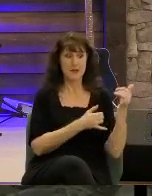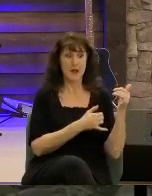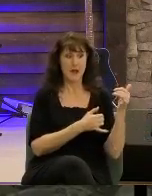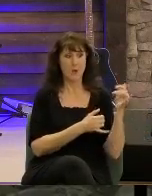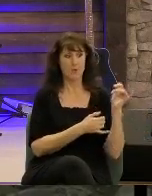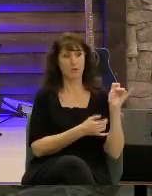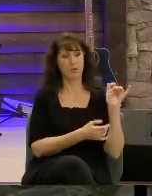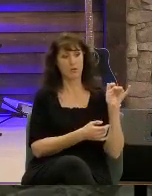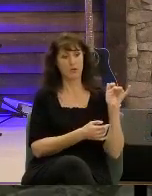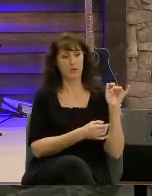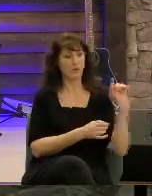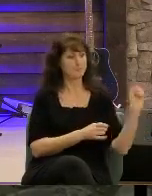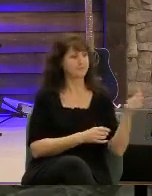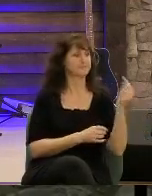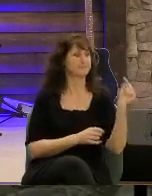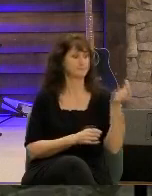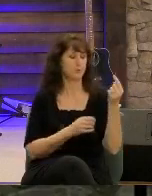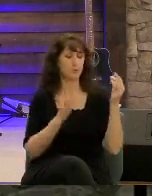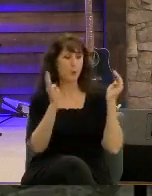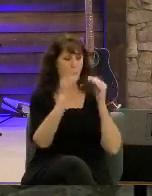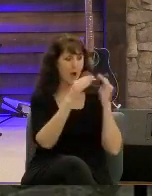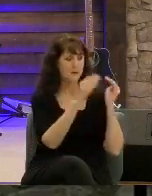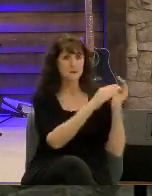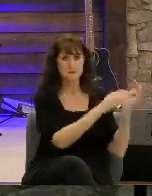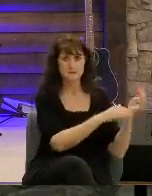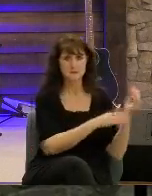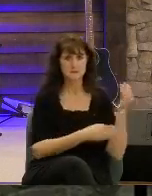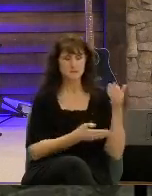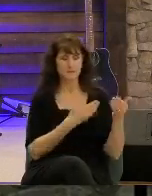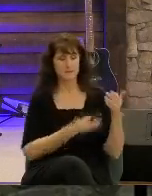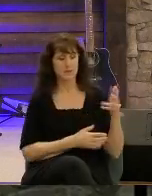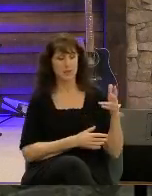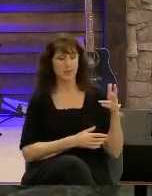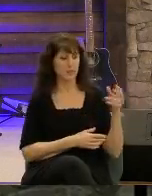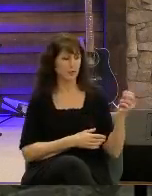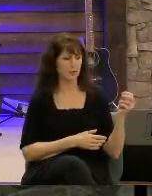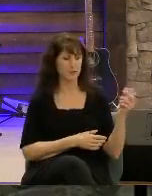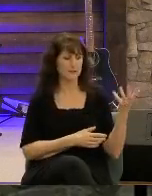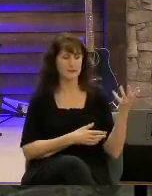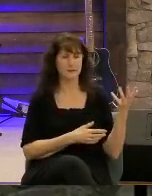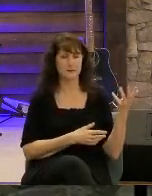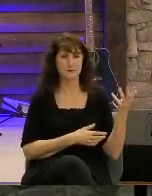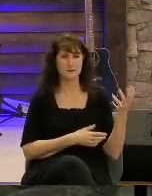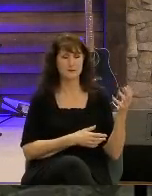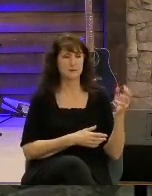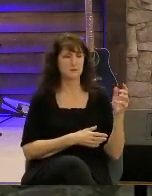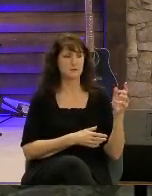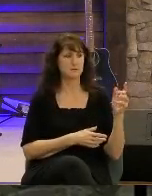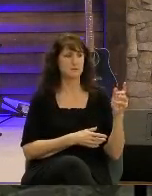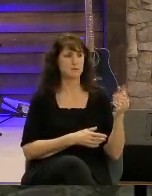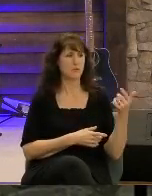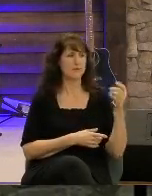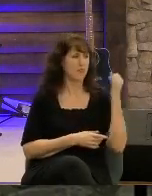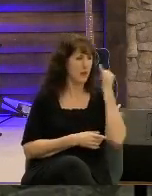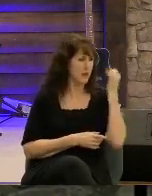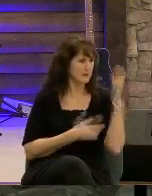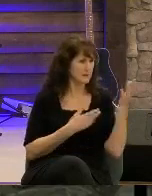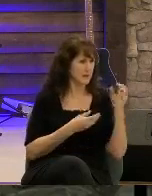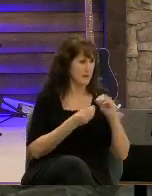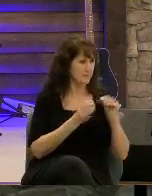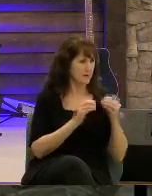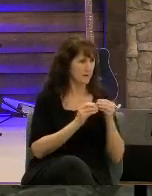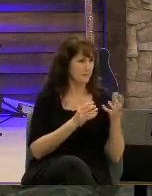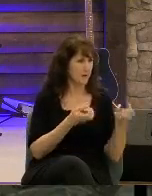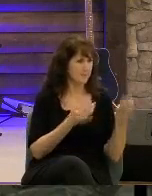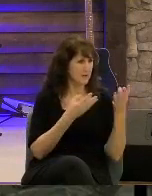tribes. And I think there were, I don't know, it could have been 30, it could have been 3. It's a number. I don't know what it is. Pastor, you have any idea? I don't know what it is.